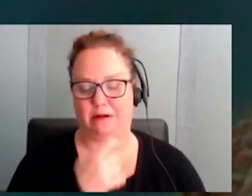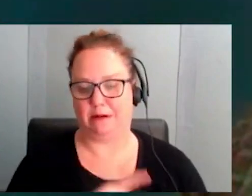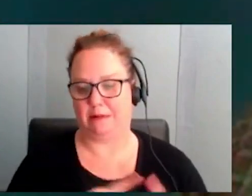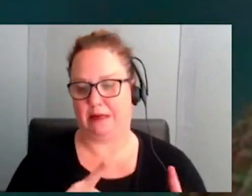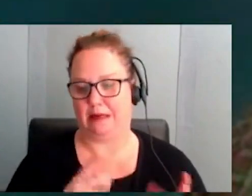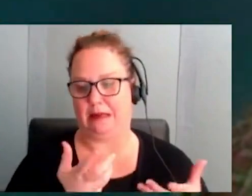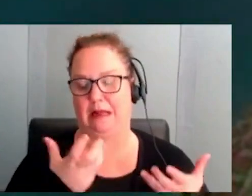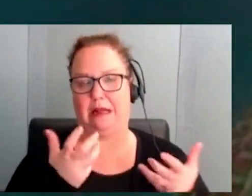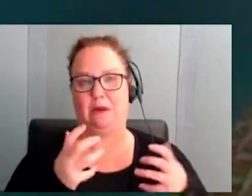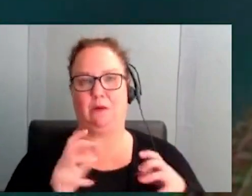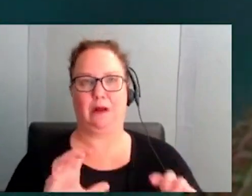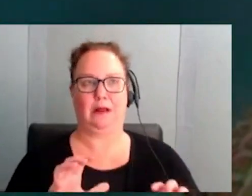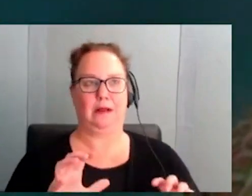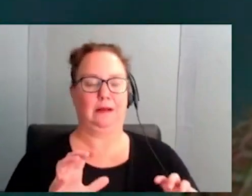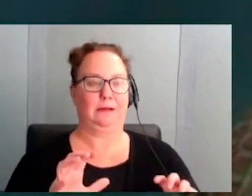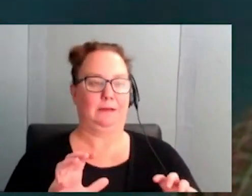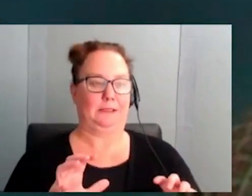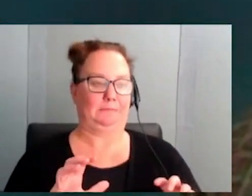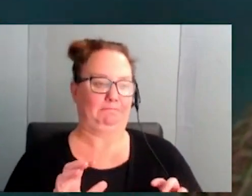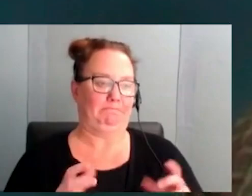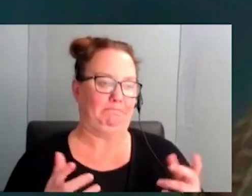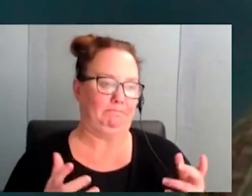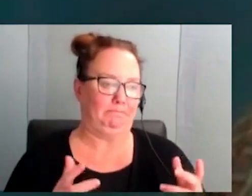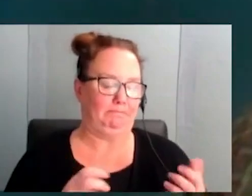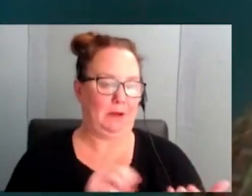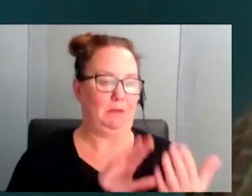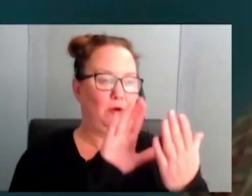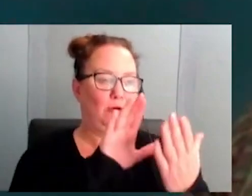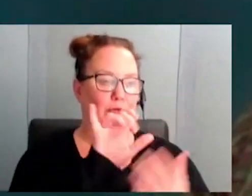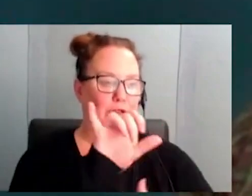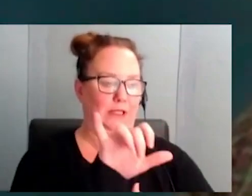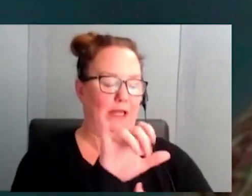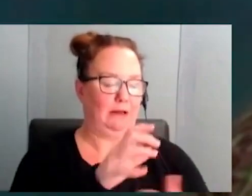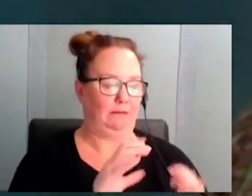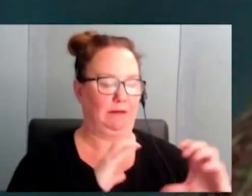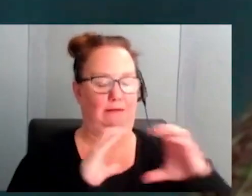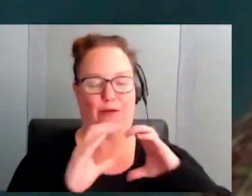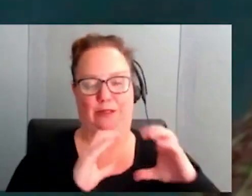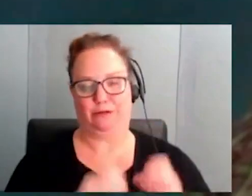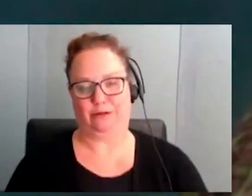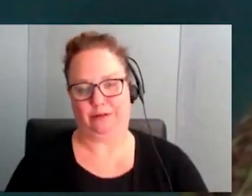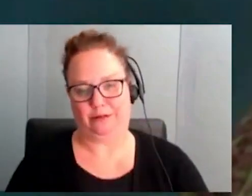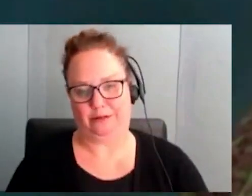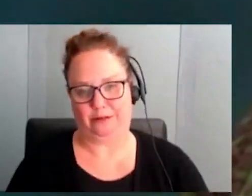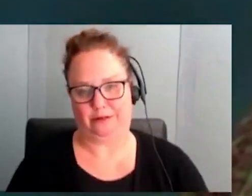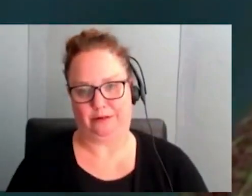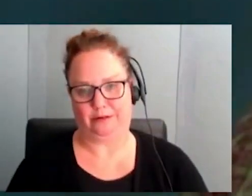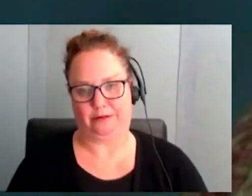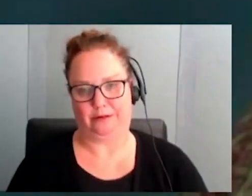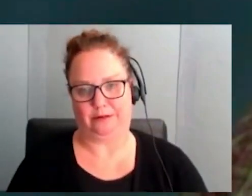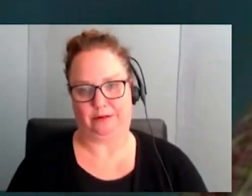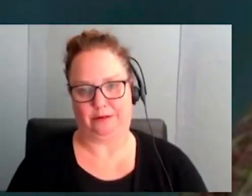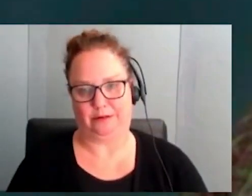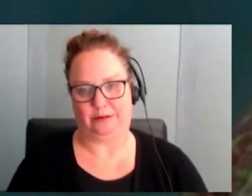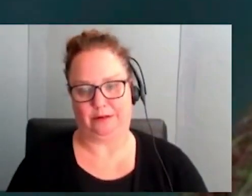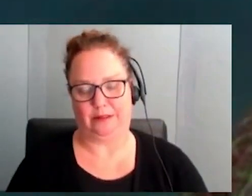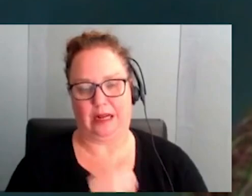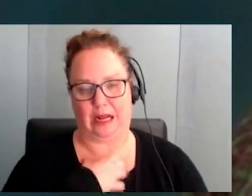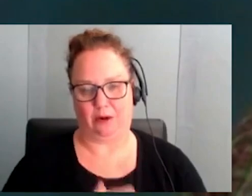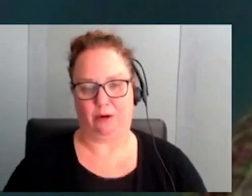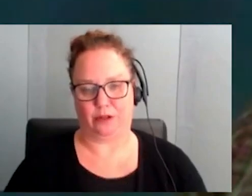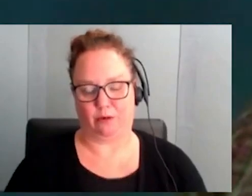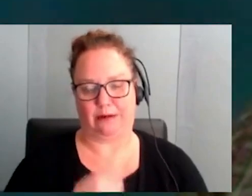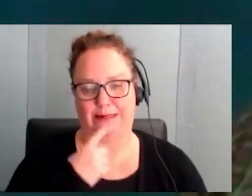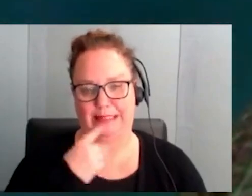want to really breach that conversation line right there. And I wish that I would